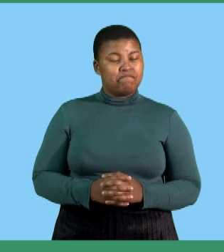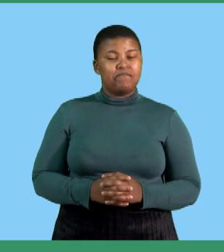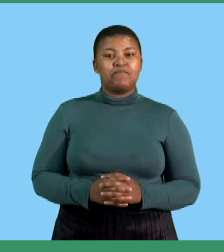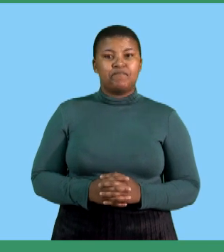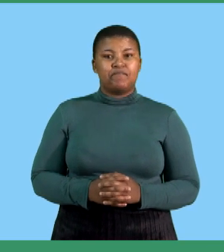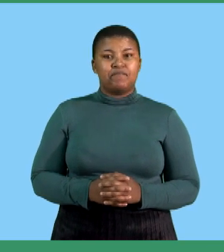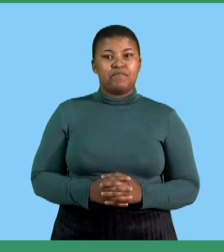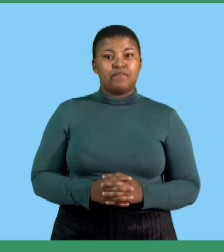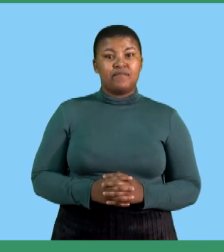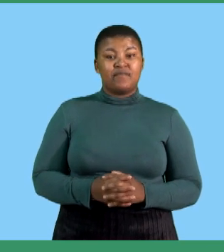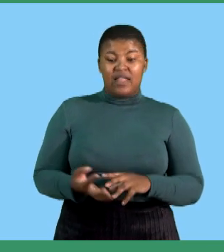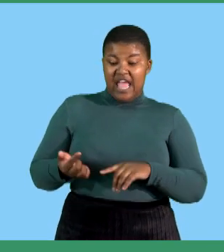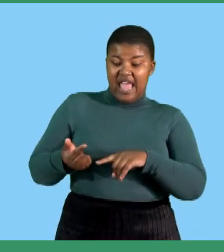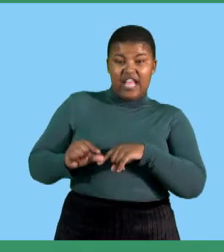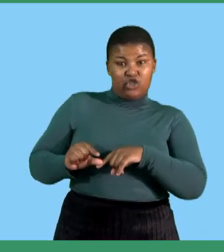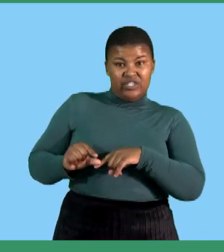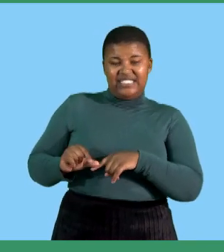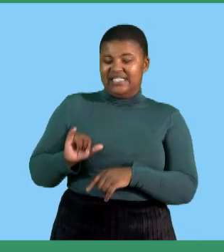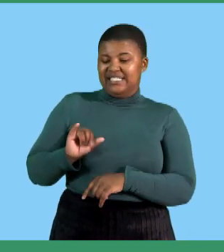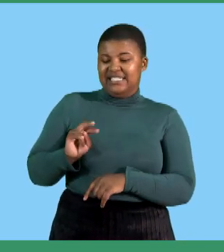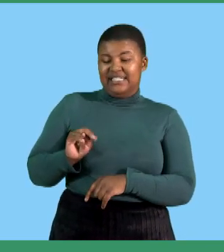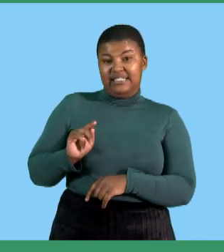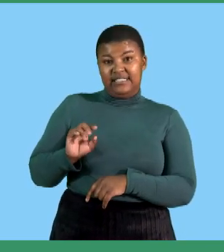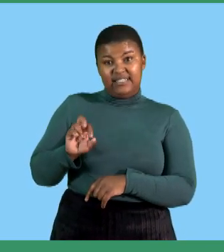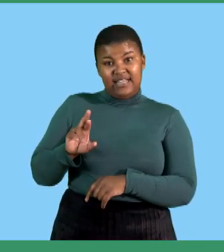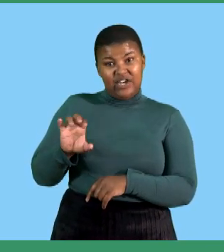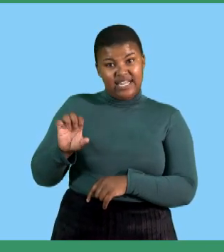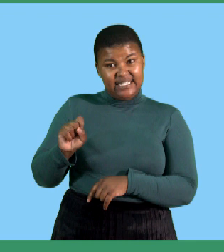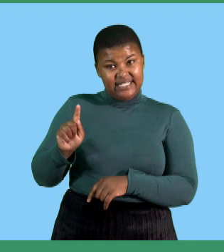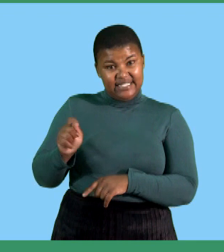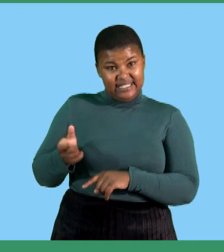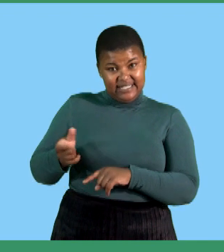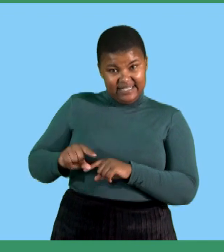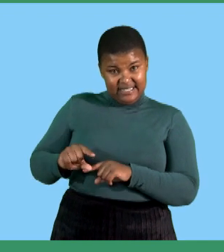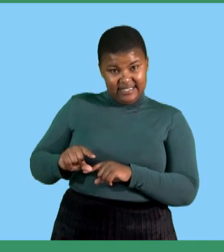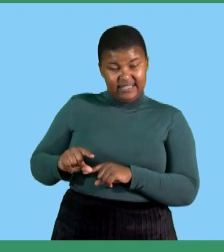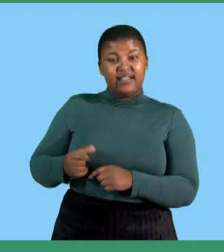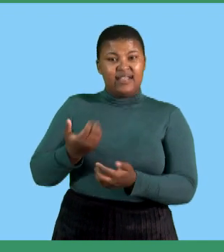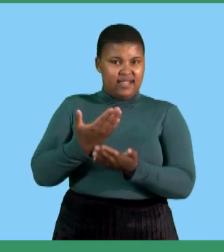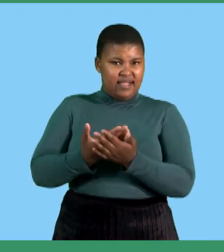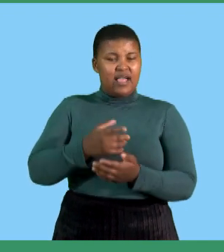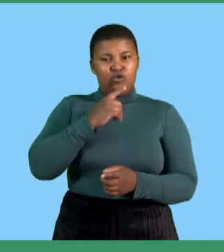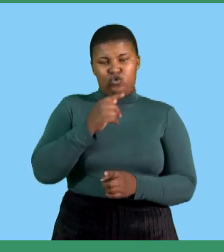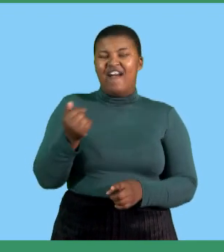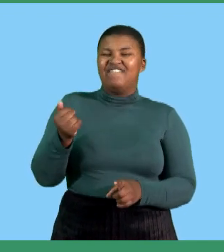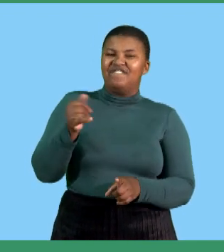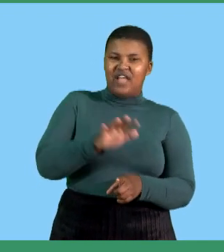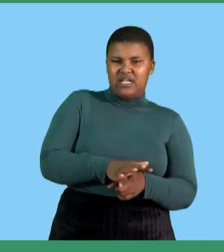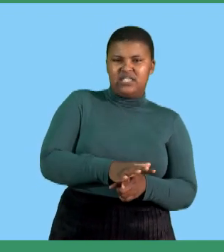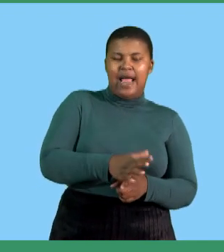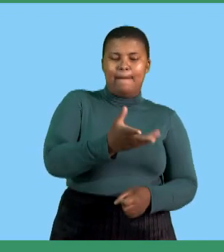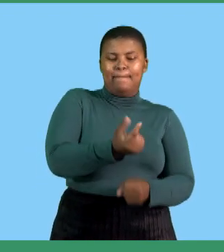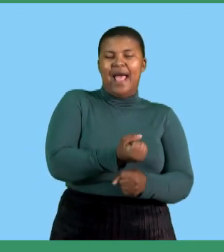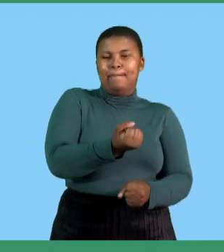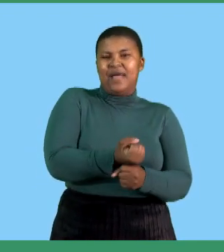an increase in the interest rate may lead to an increase in the